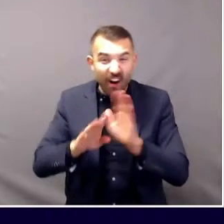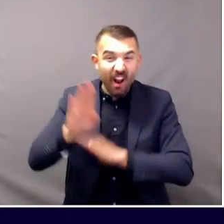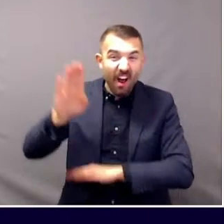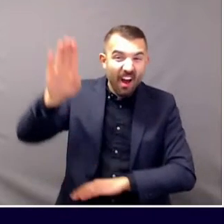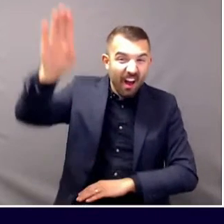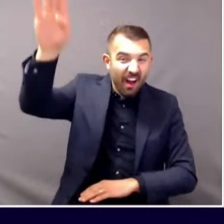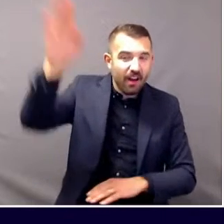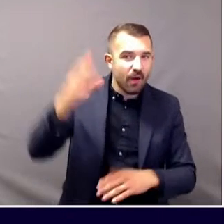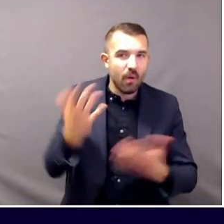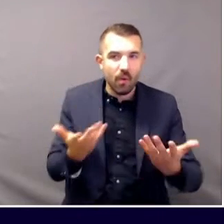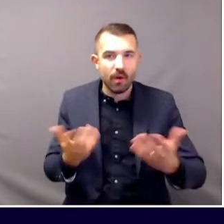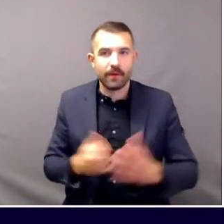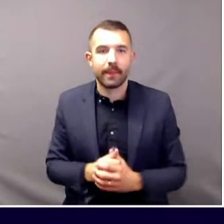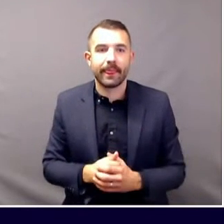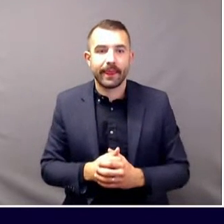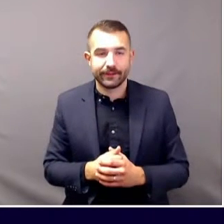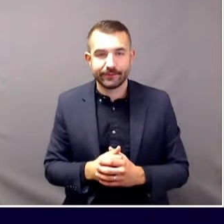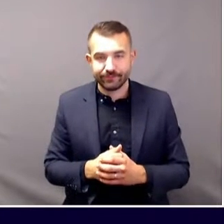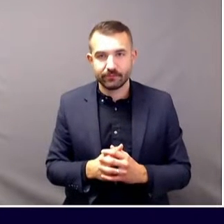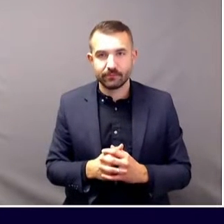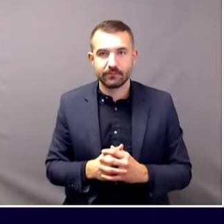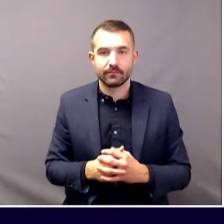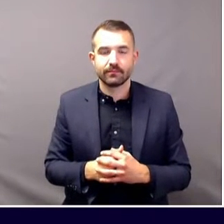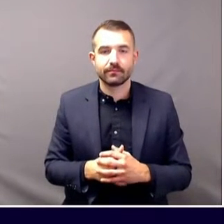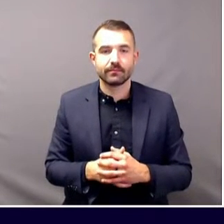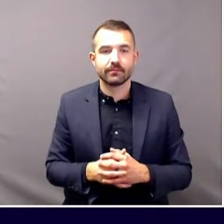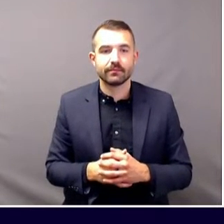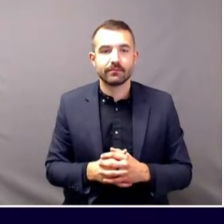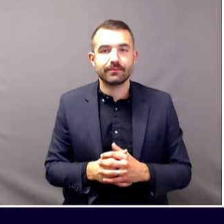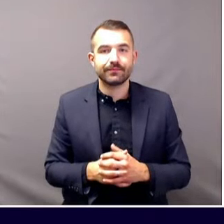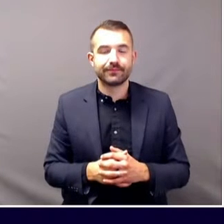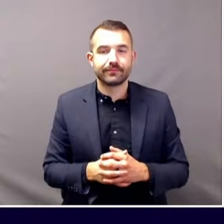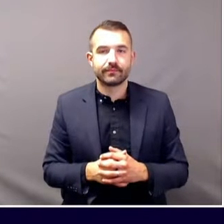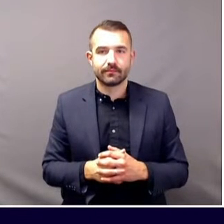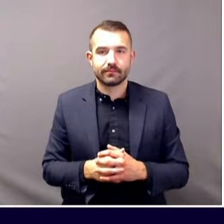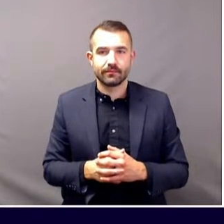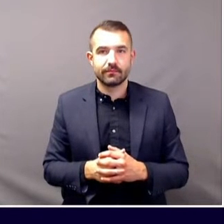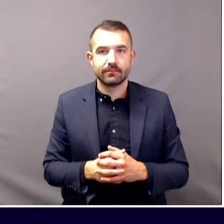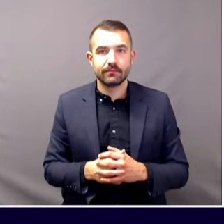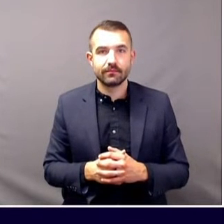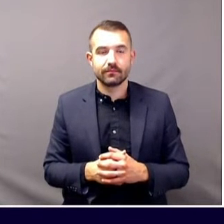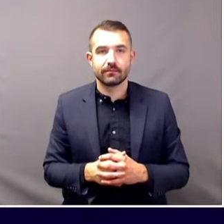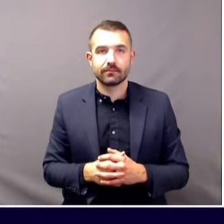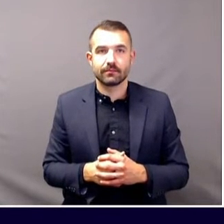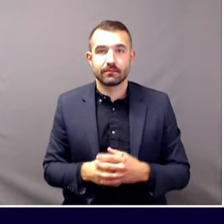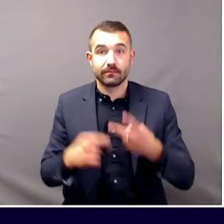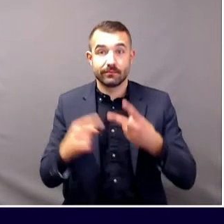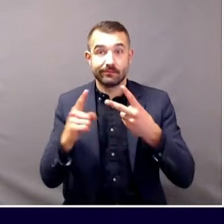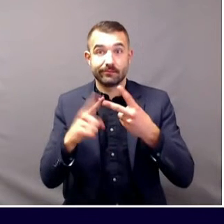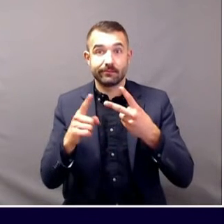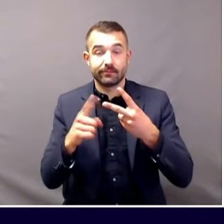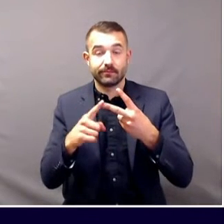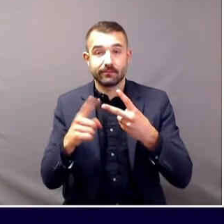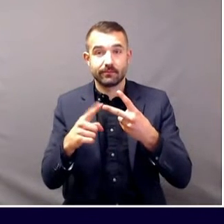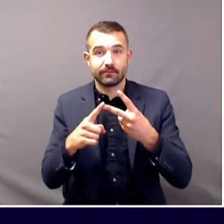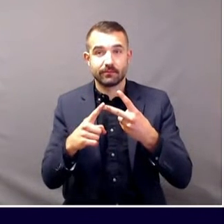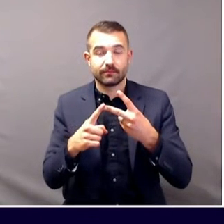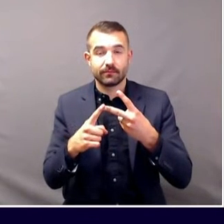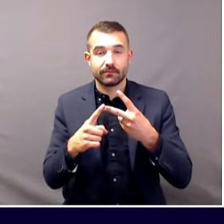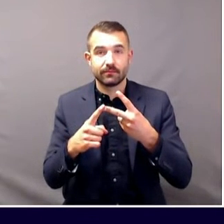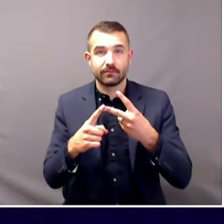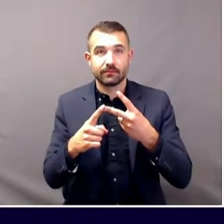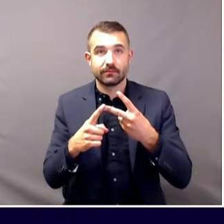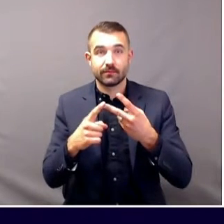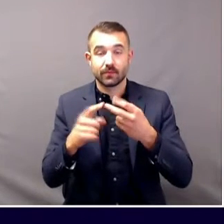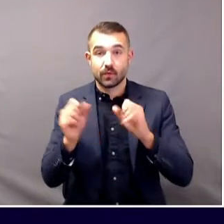So Patty, I'll start by noting and picking up where you left off, which is, could things turn in a positive direction? The answer